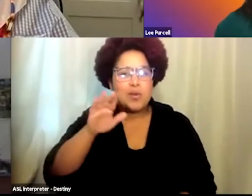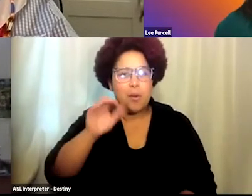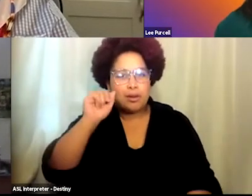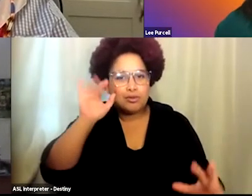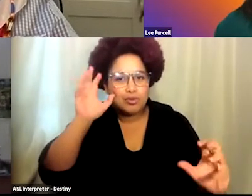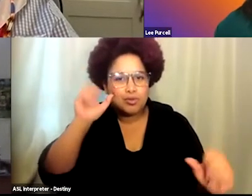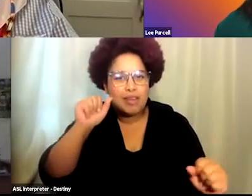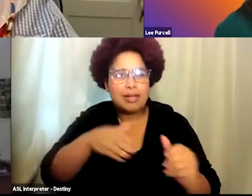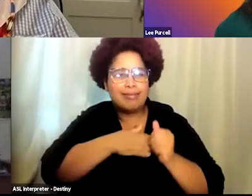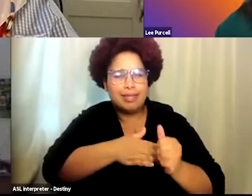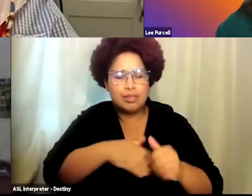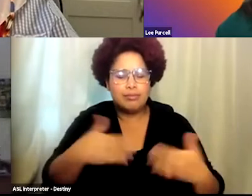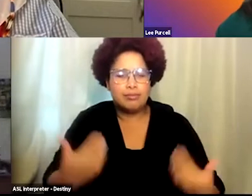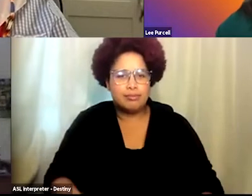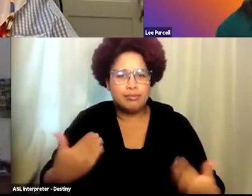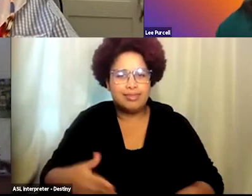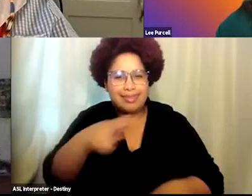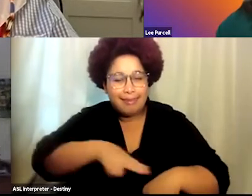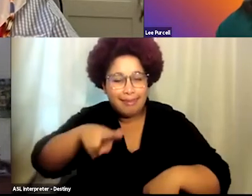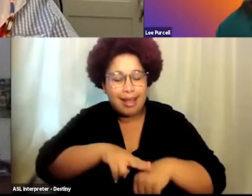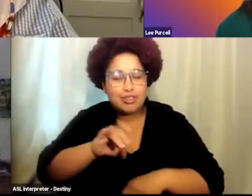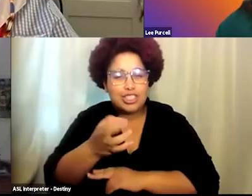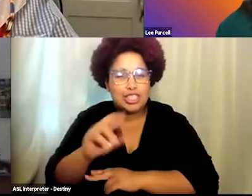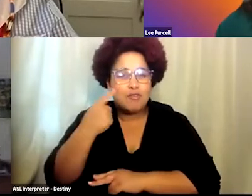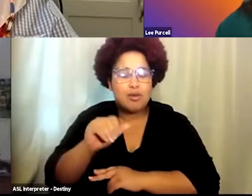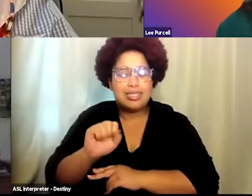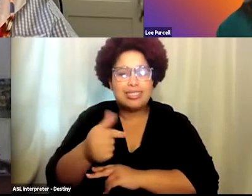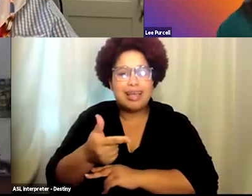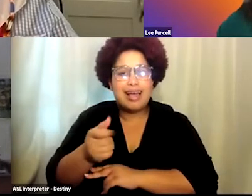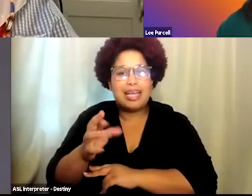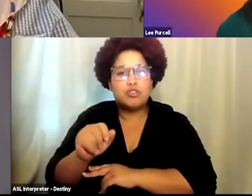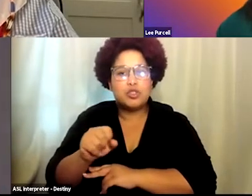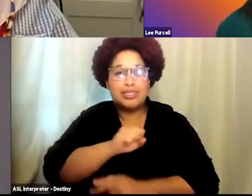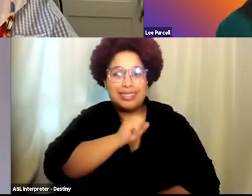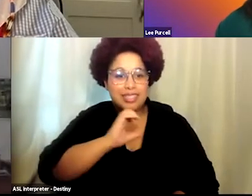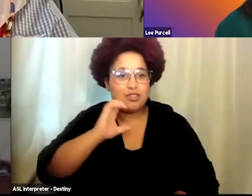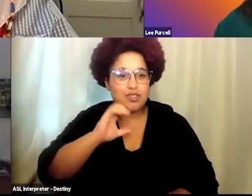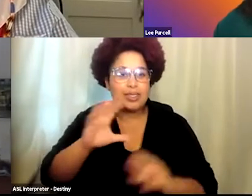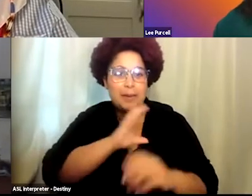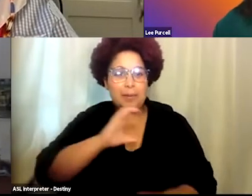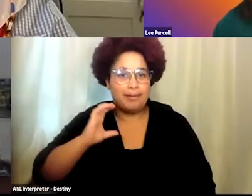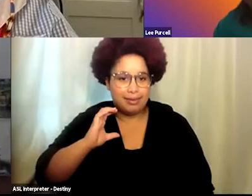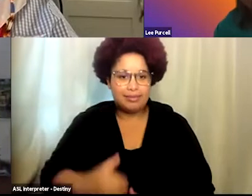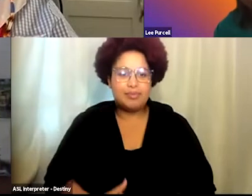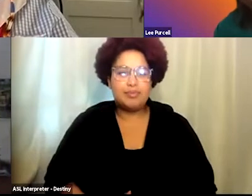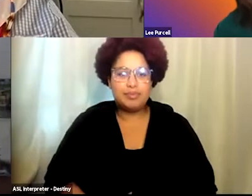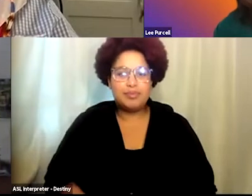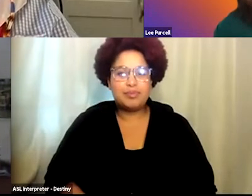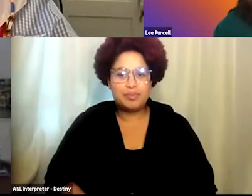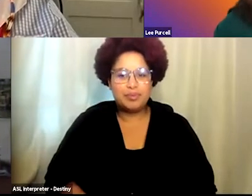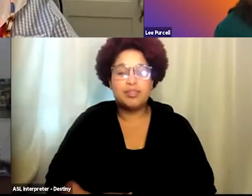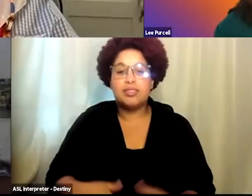terrific leadership as the national chair of SAG-AFTRA's Seniors Committee. Let me put